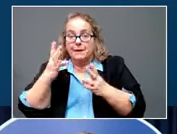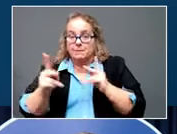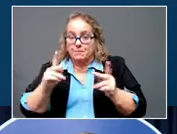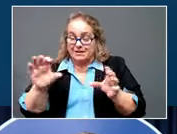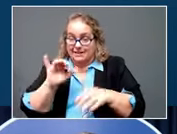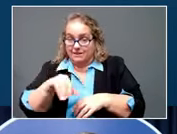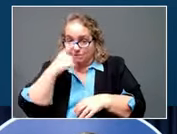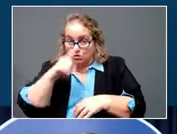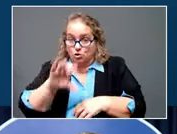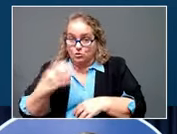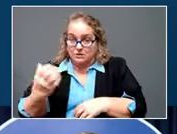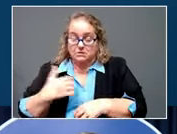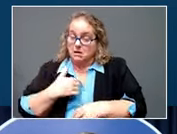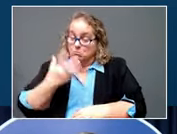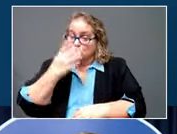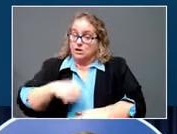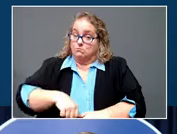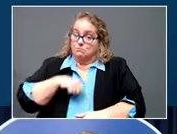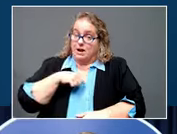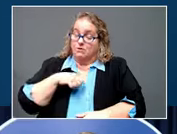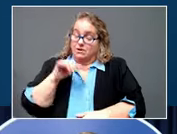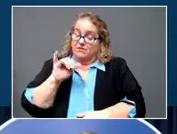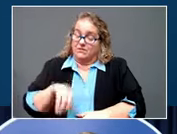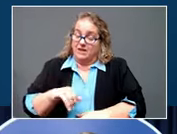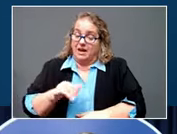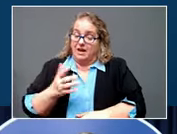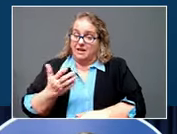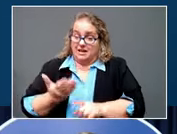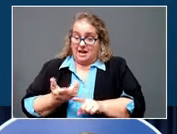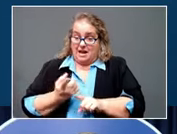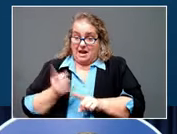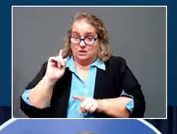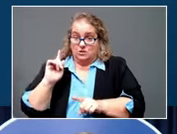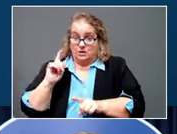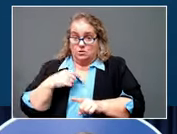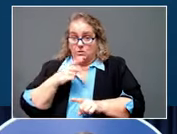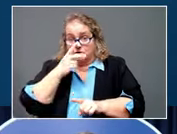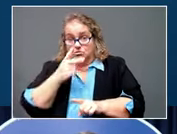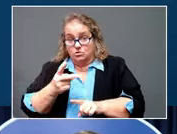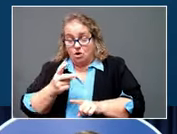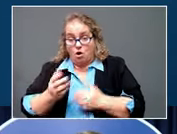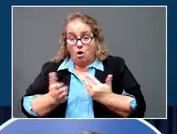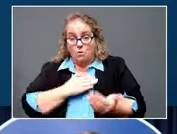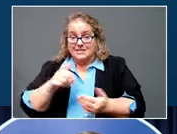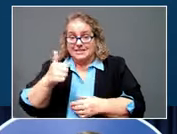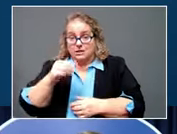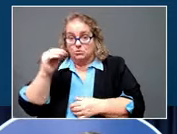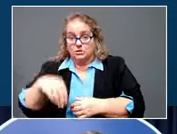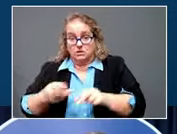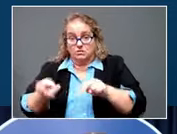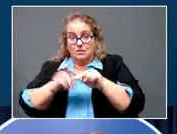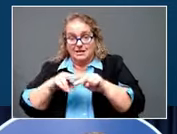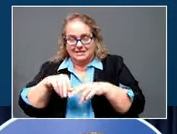actually kind of proud that this last week we saw almost a 10% rise in testing and